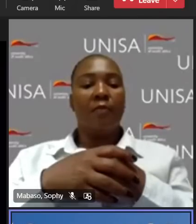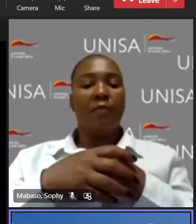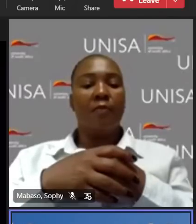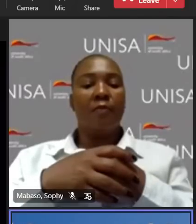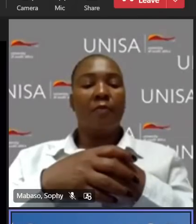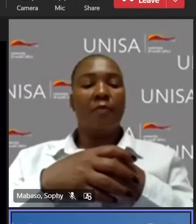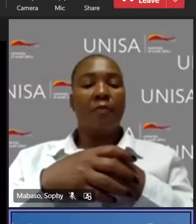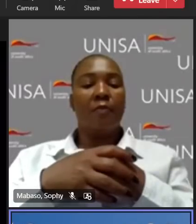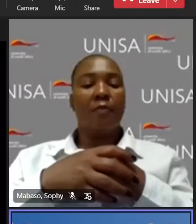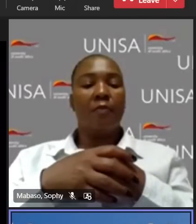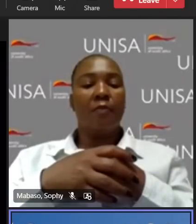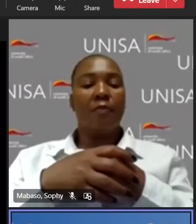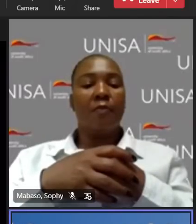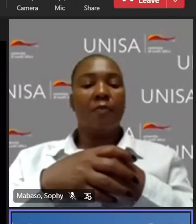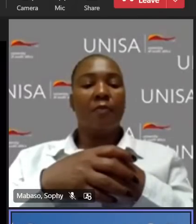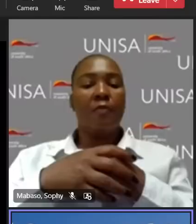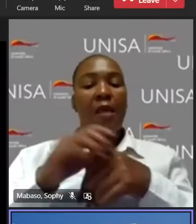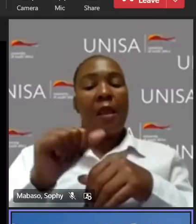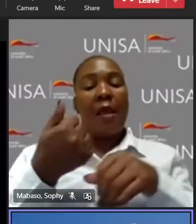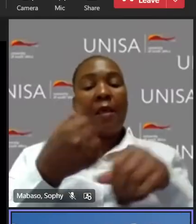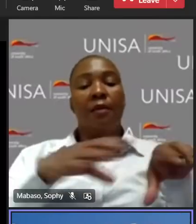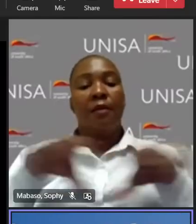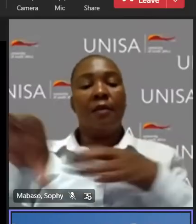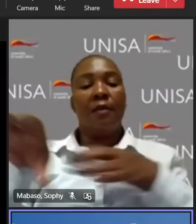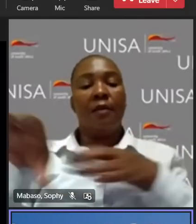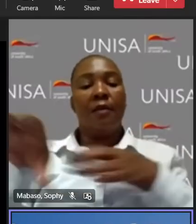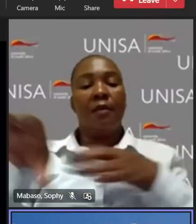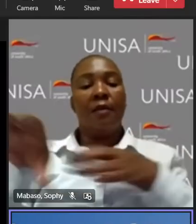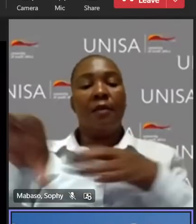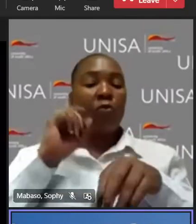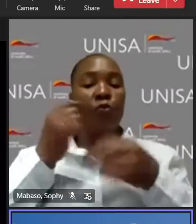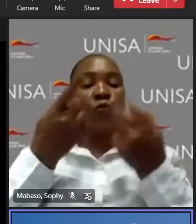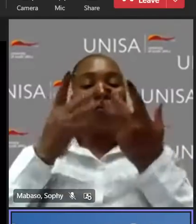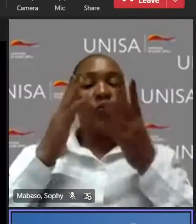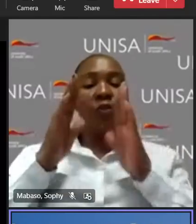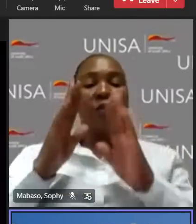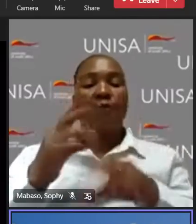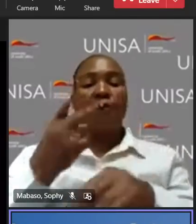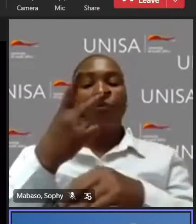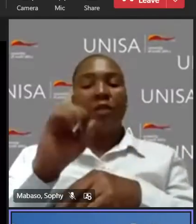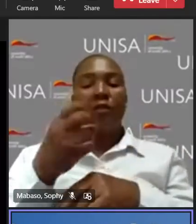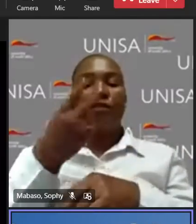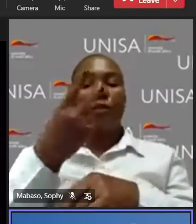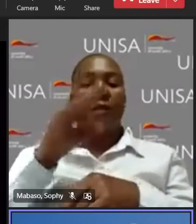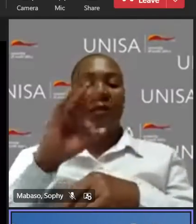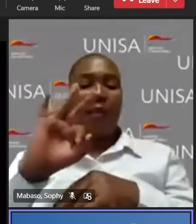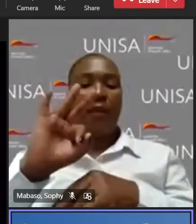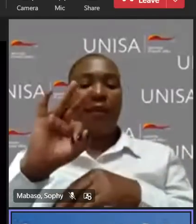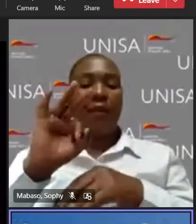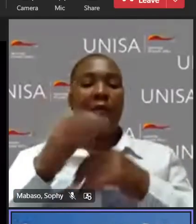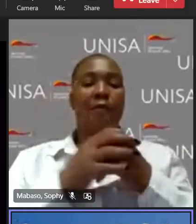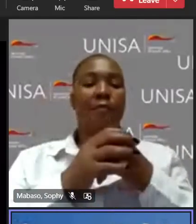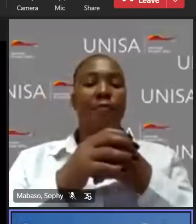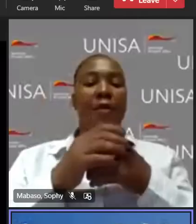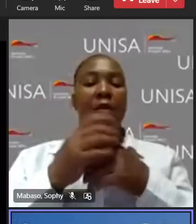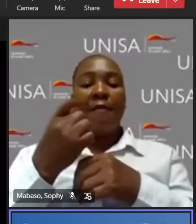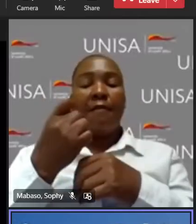The next activity is now the returning students for 2023